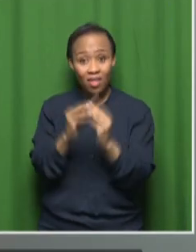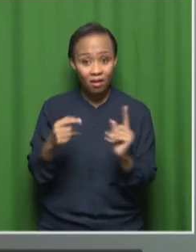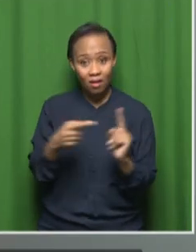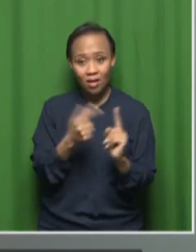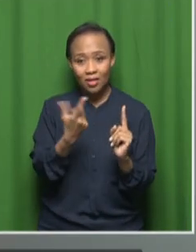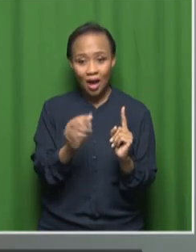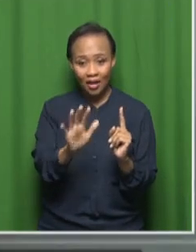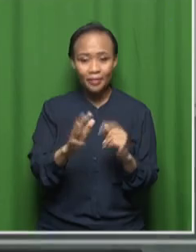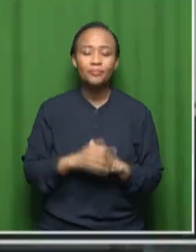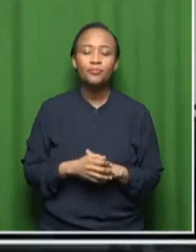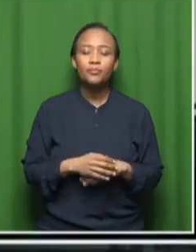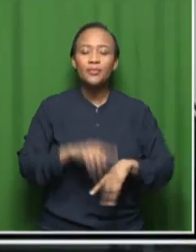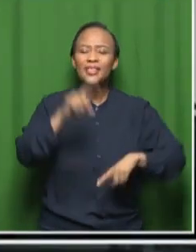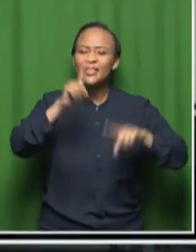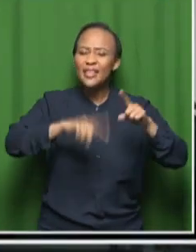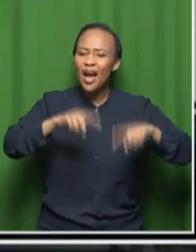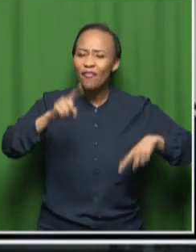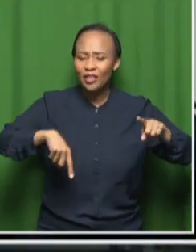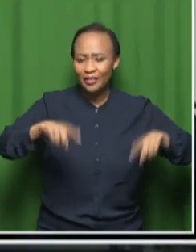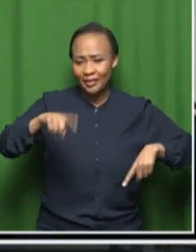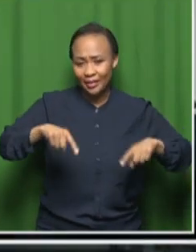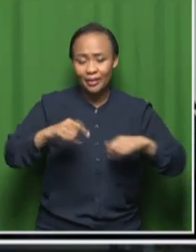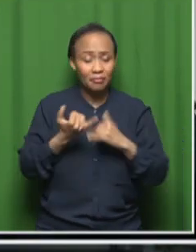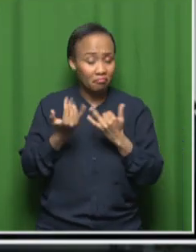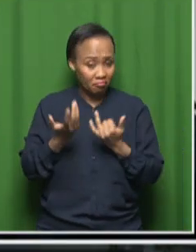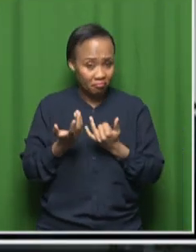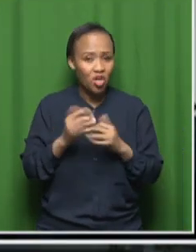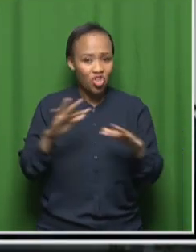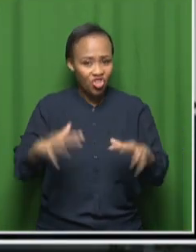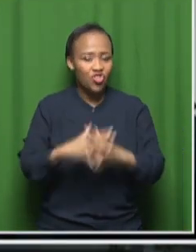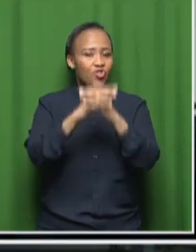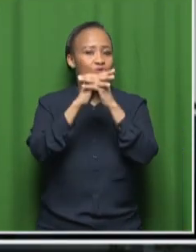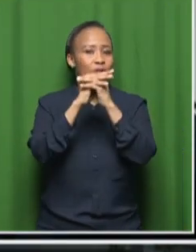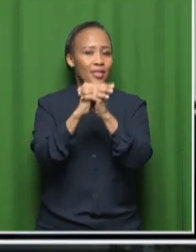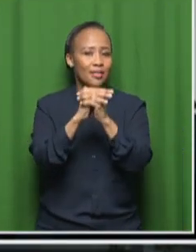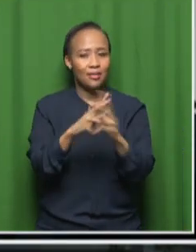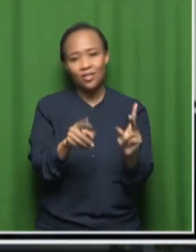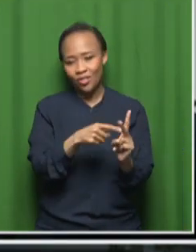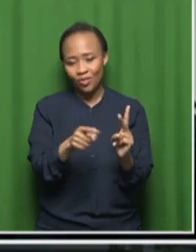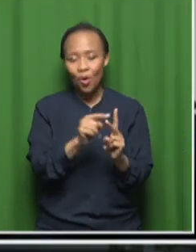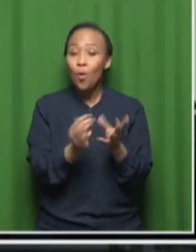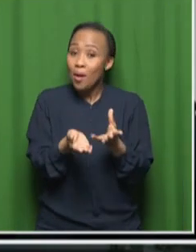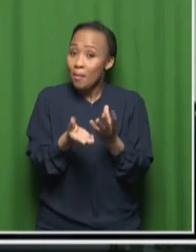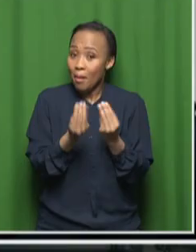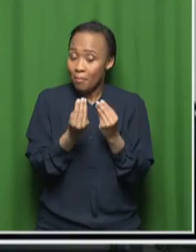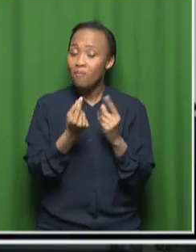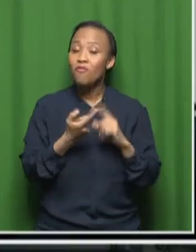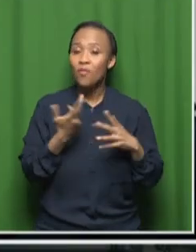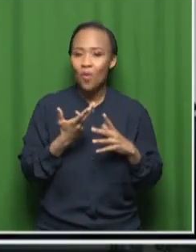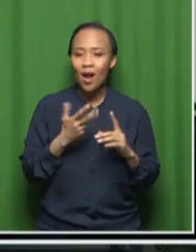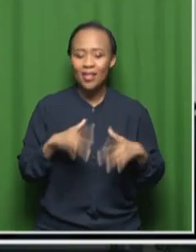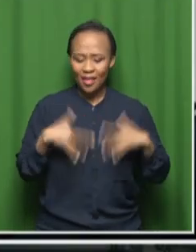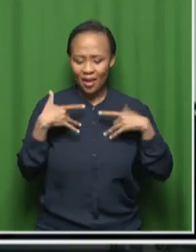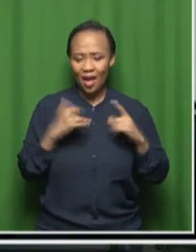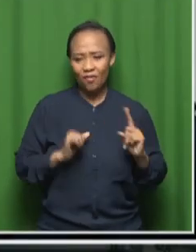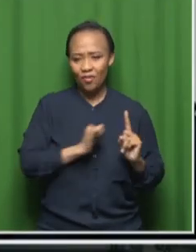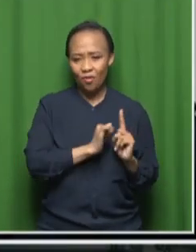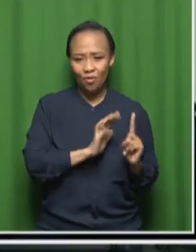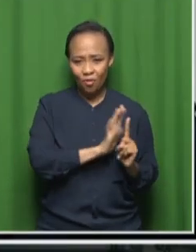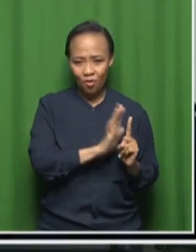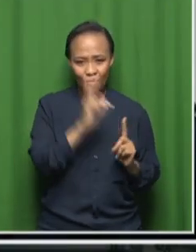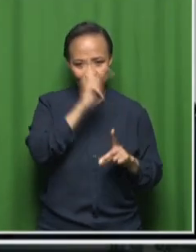unity in diversity, perhaps also just drawing on those lessons that we get from Prof. Mzilikazi Khumalo's life at large. I wonder if